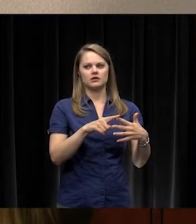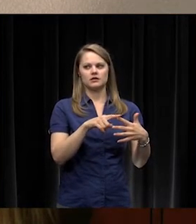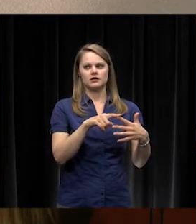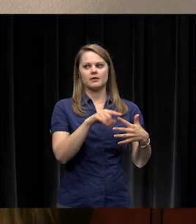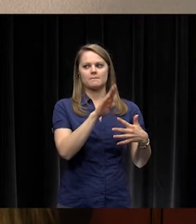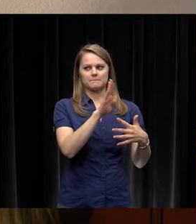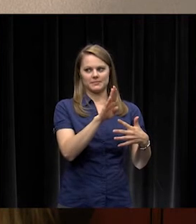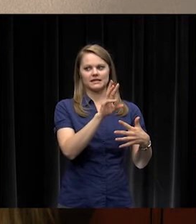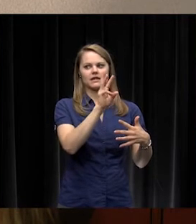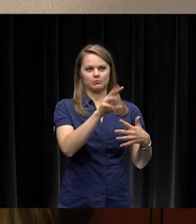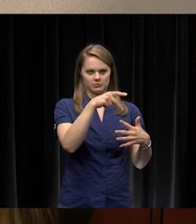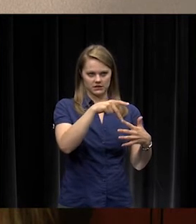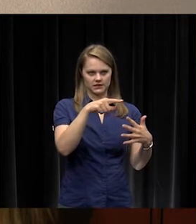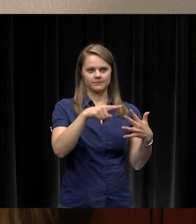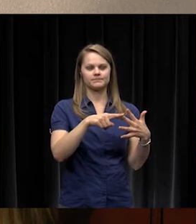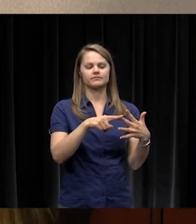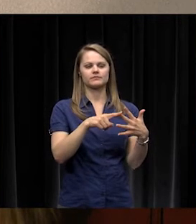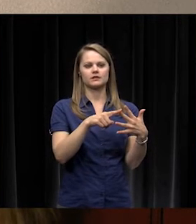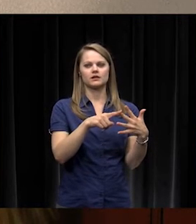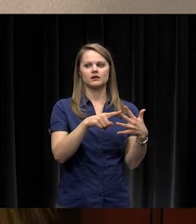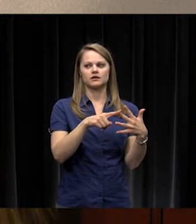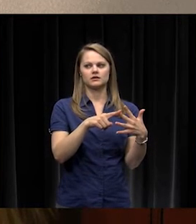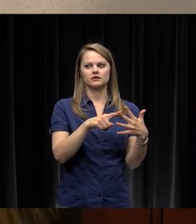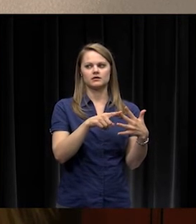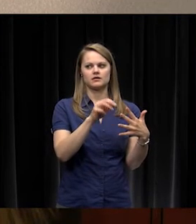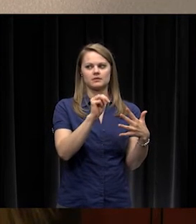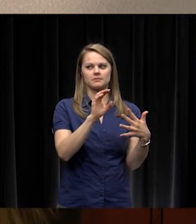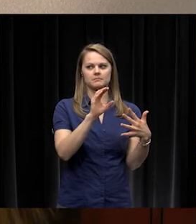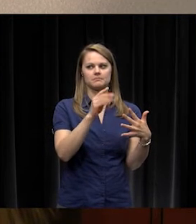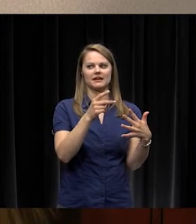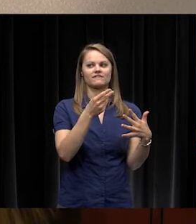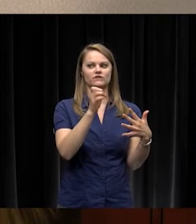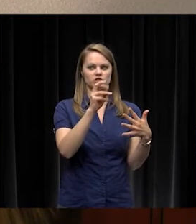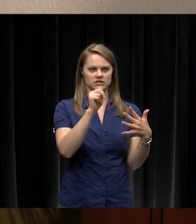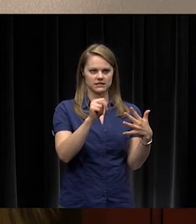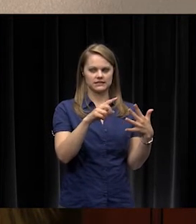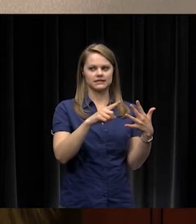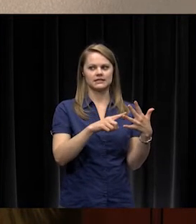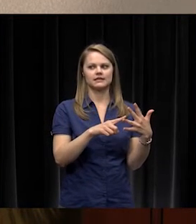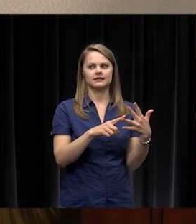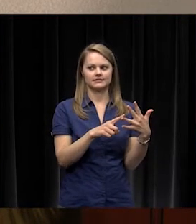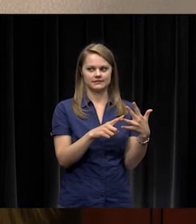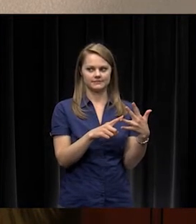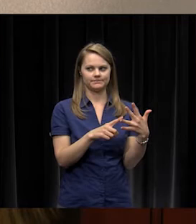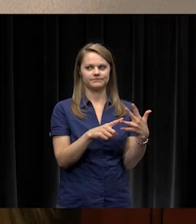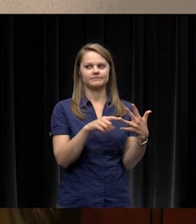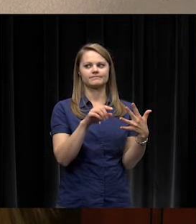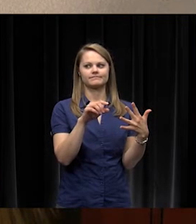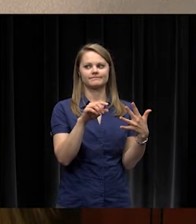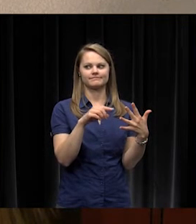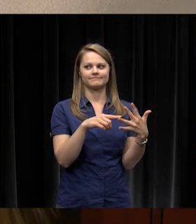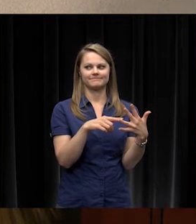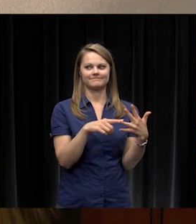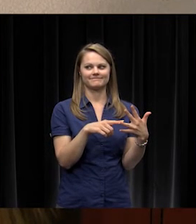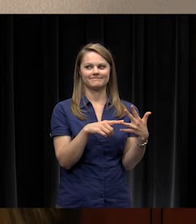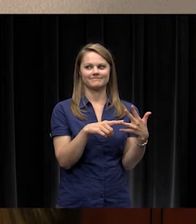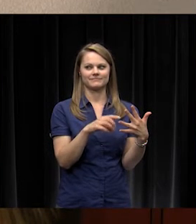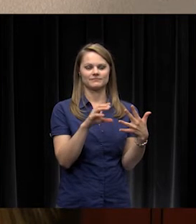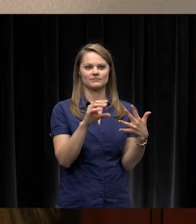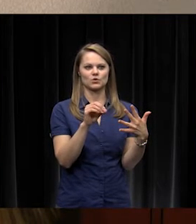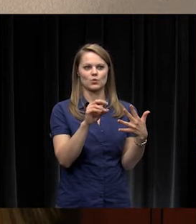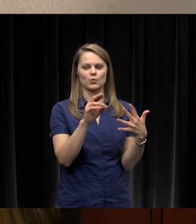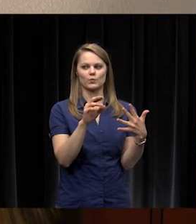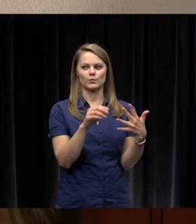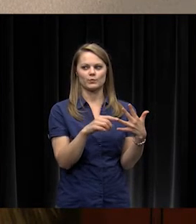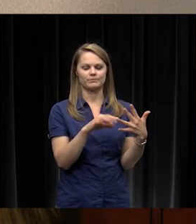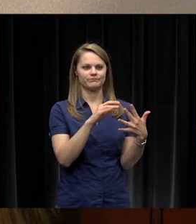Jacobson, School Executive Connect, and Hazard Young Atiyah and Associates. Those five provided us with RFPs, and